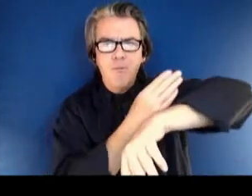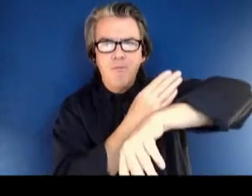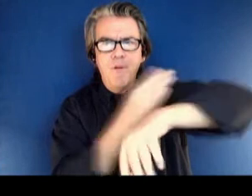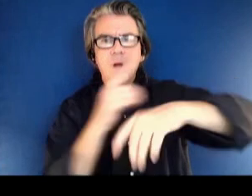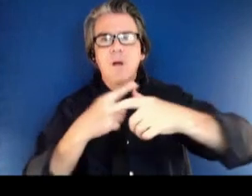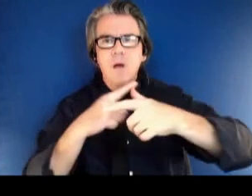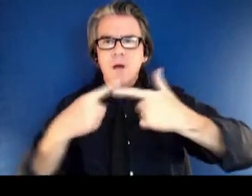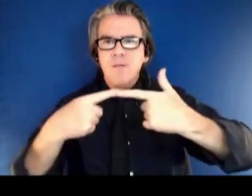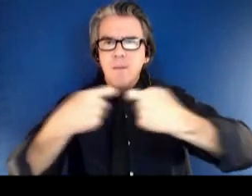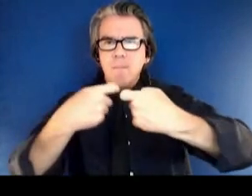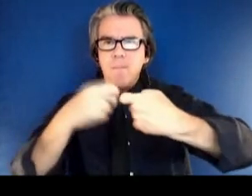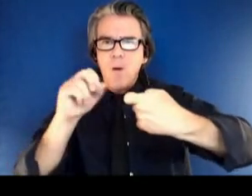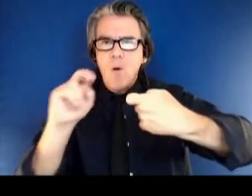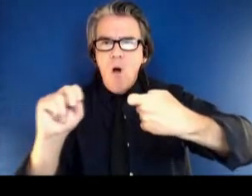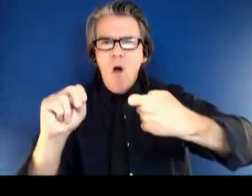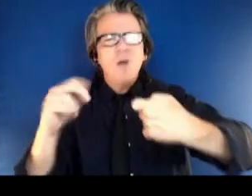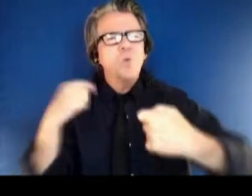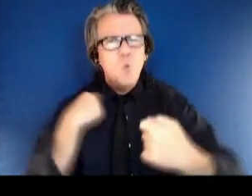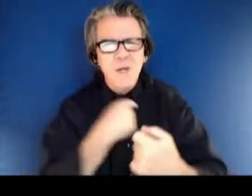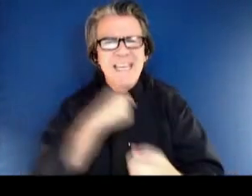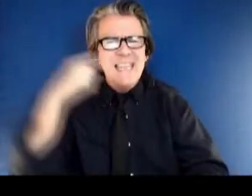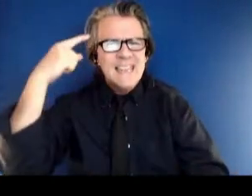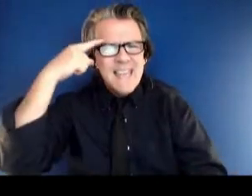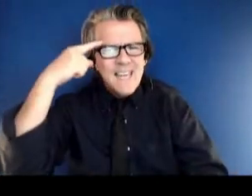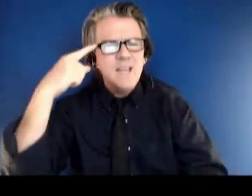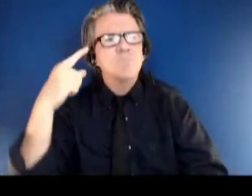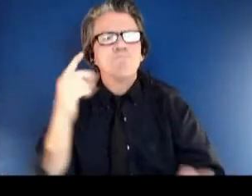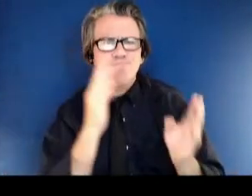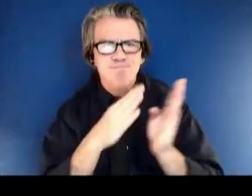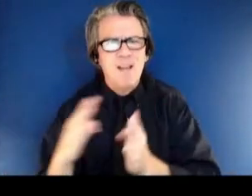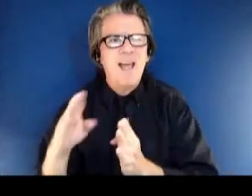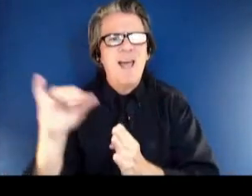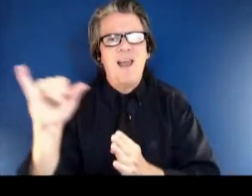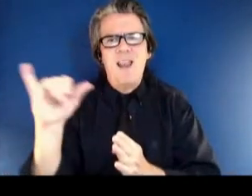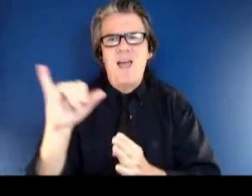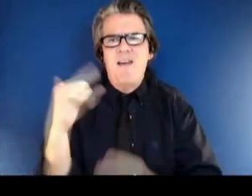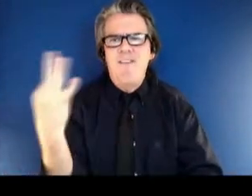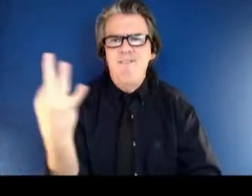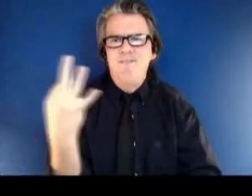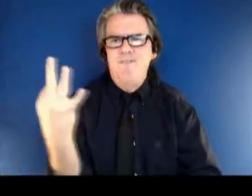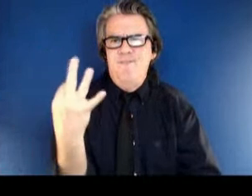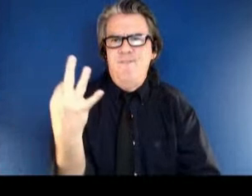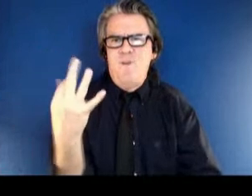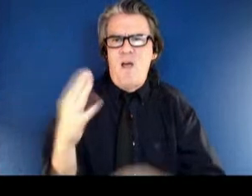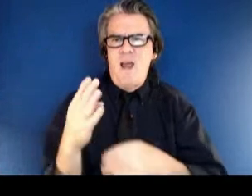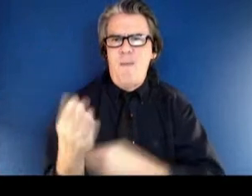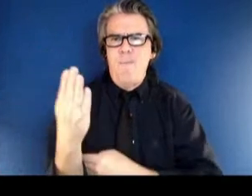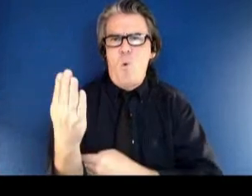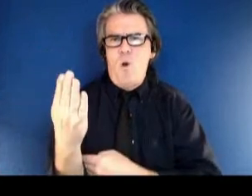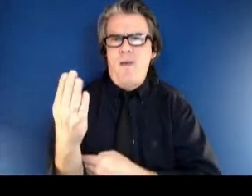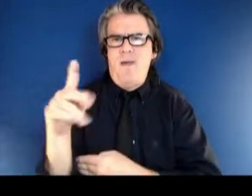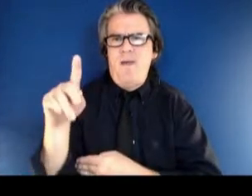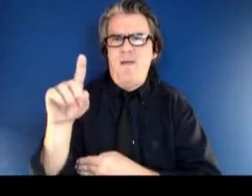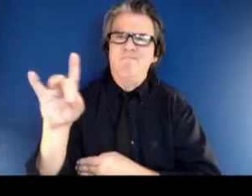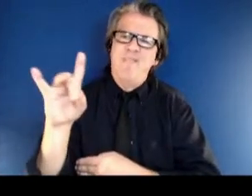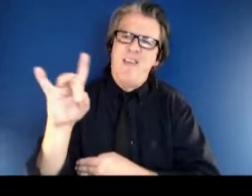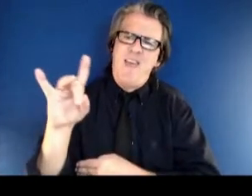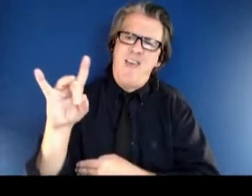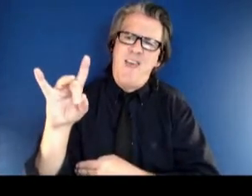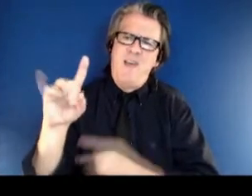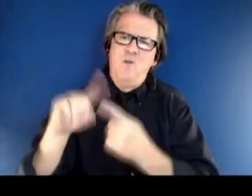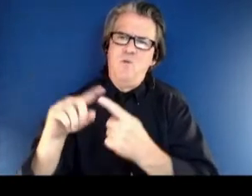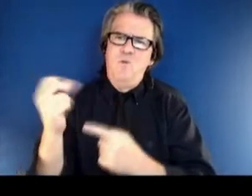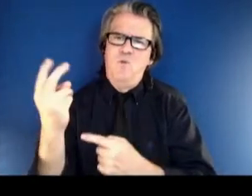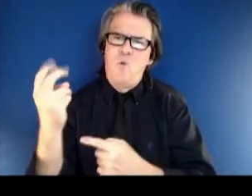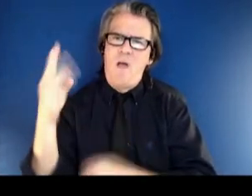improving to safe conditions, we're looking somewhere in between morning, in between 8 in the morning and